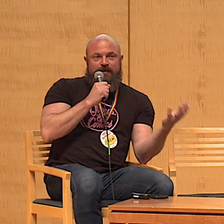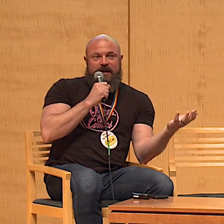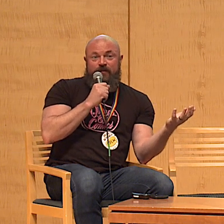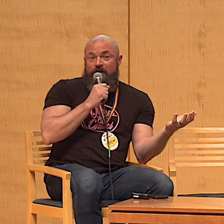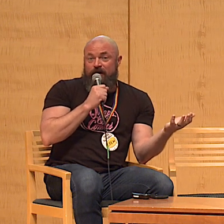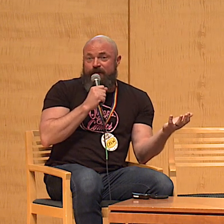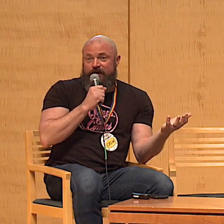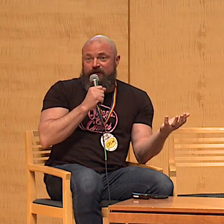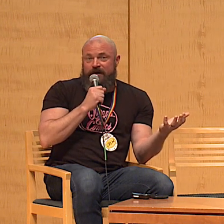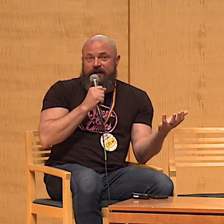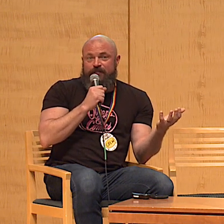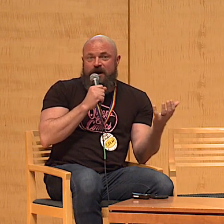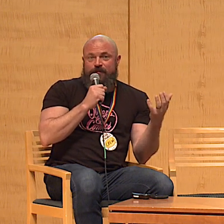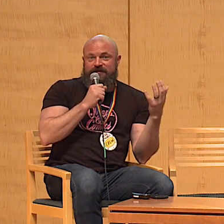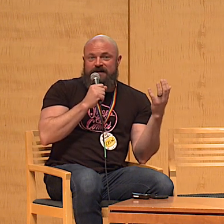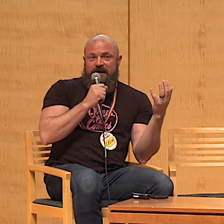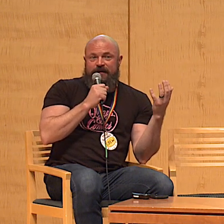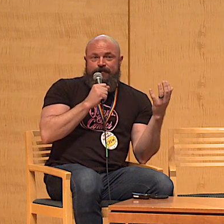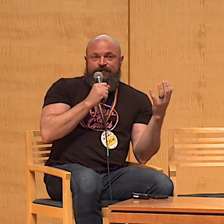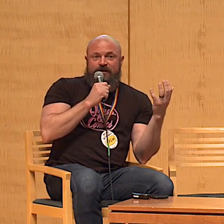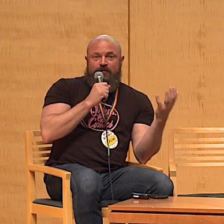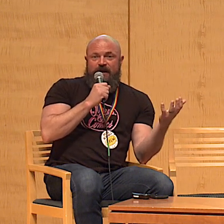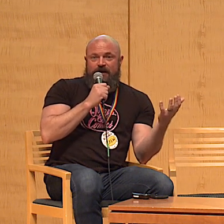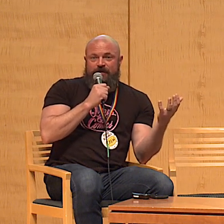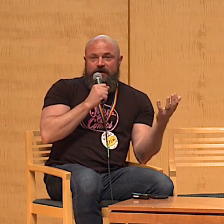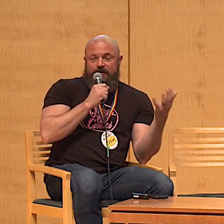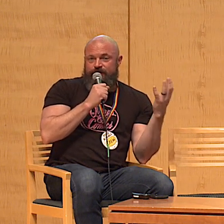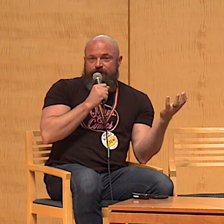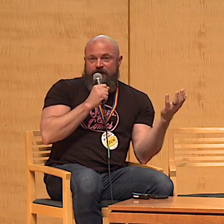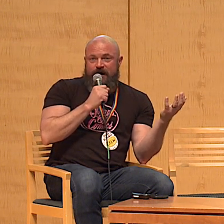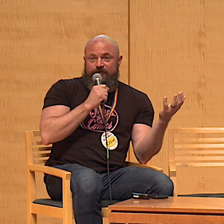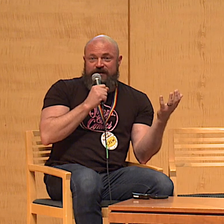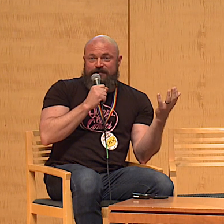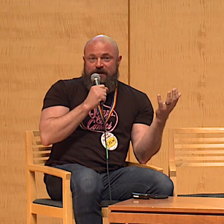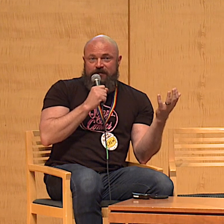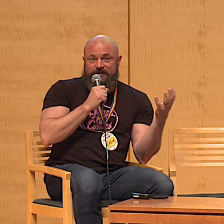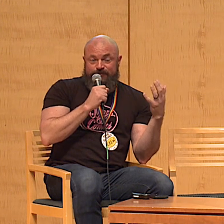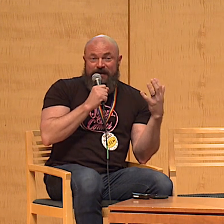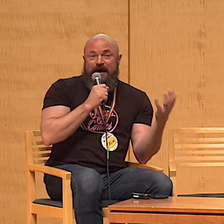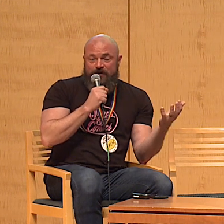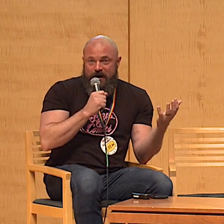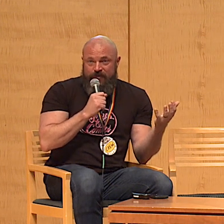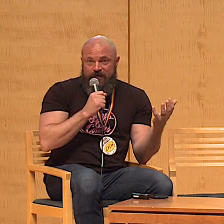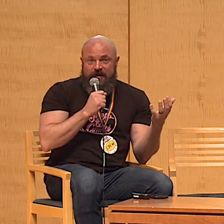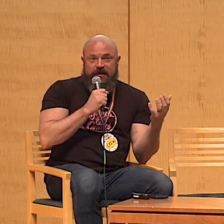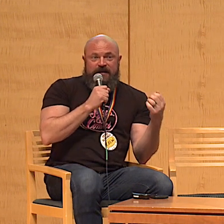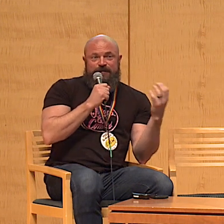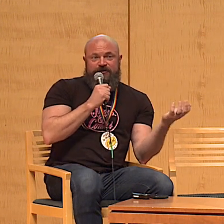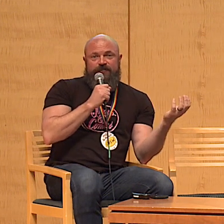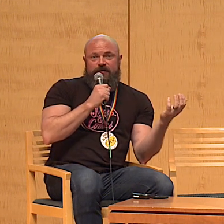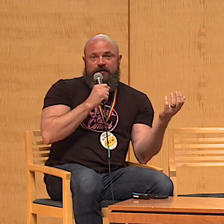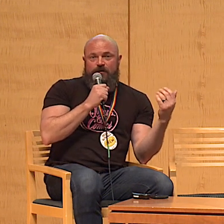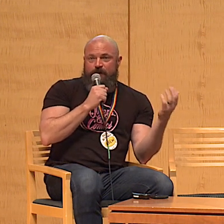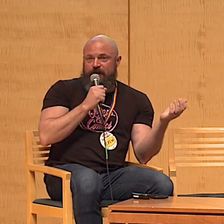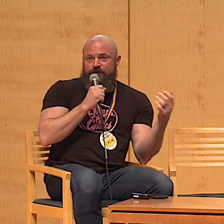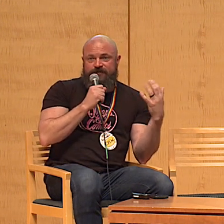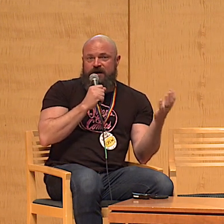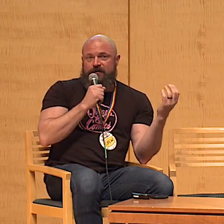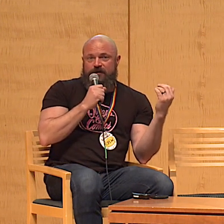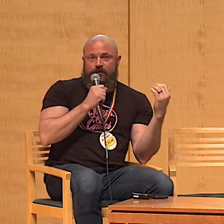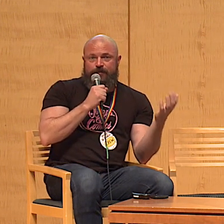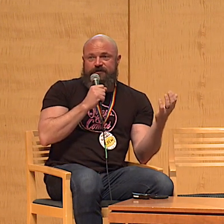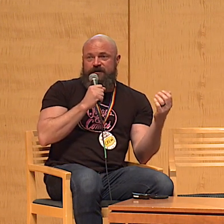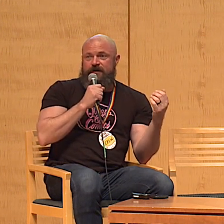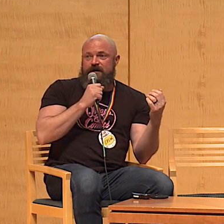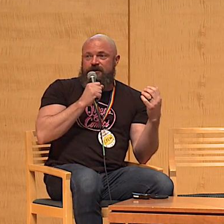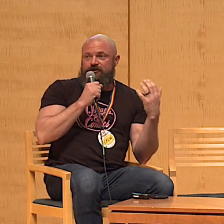we should be making great art about it, right? And the problem is not erotica or pornography, it's bad pornography. And especially if you're a woman, a person of